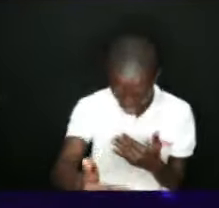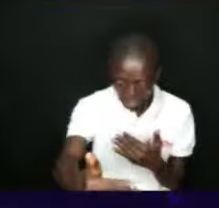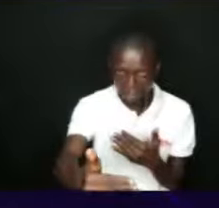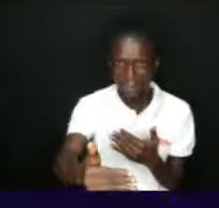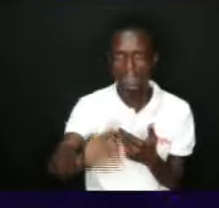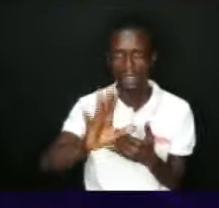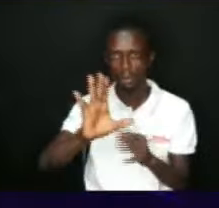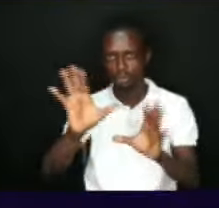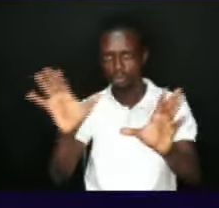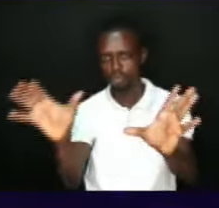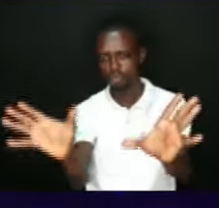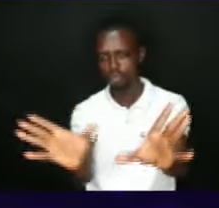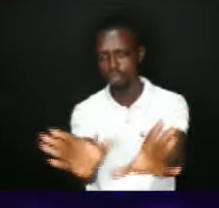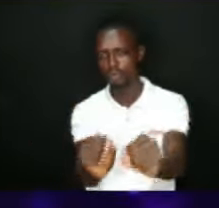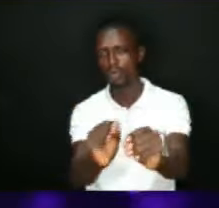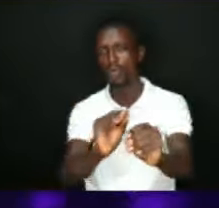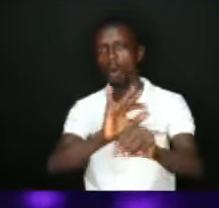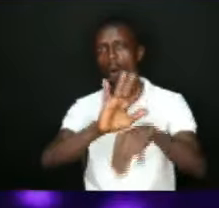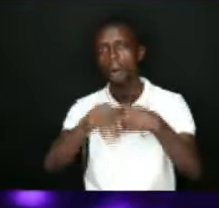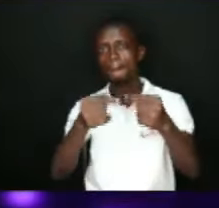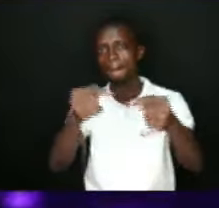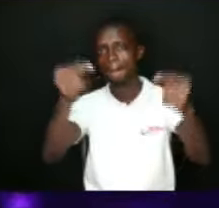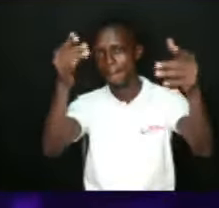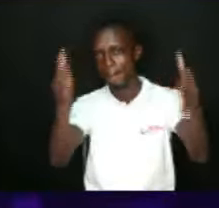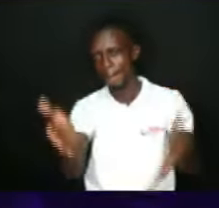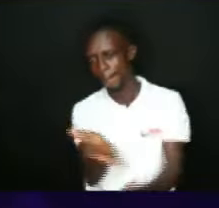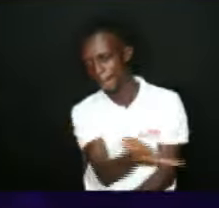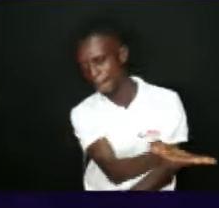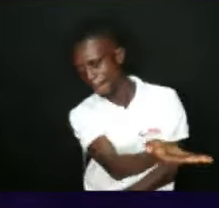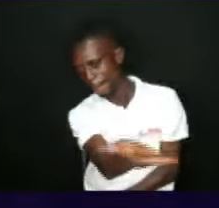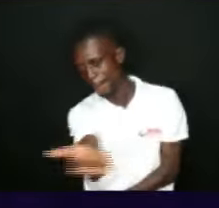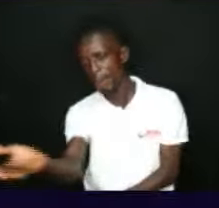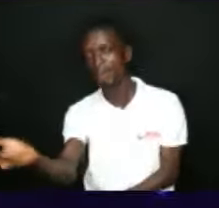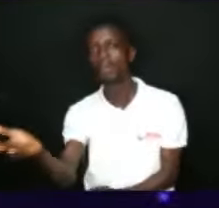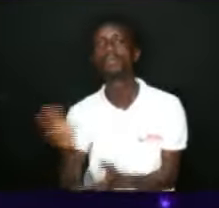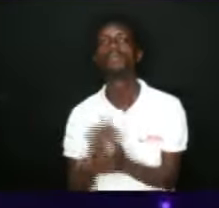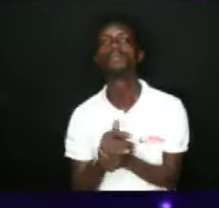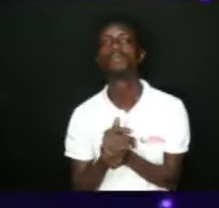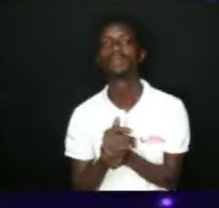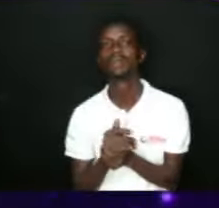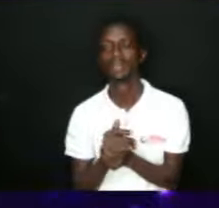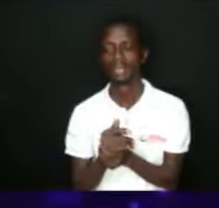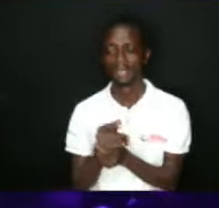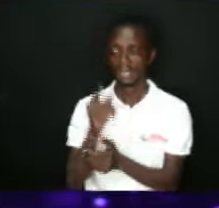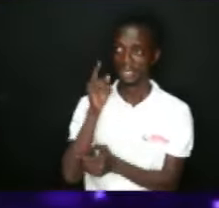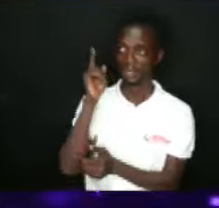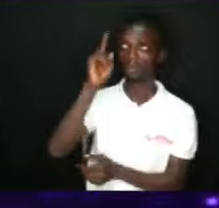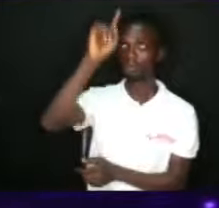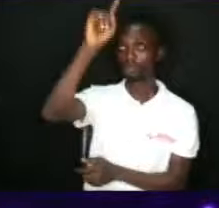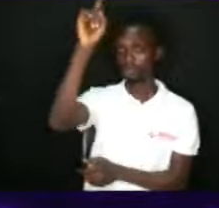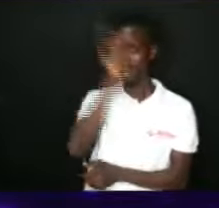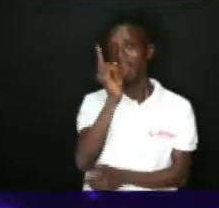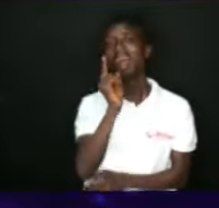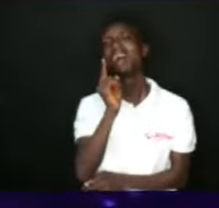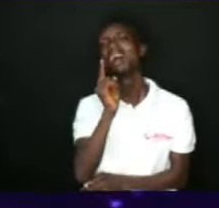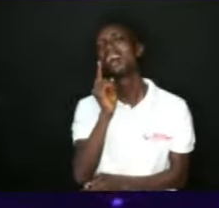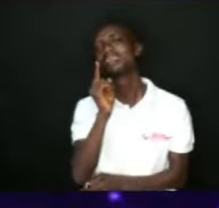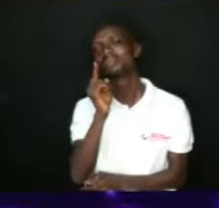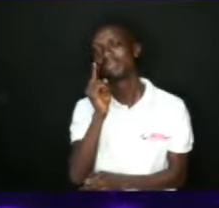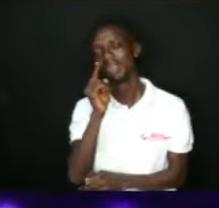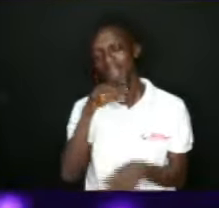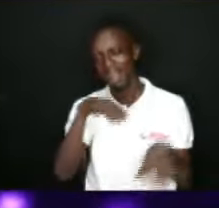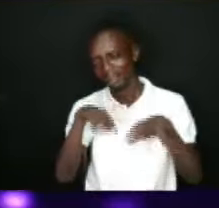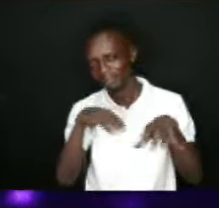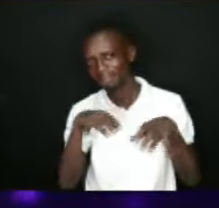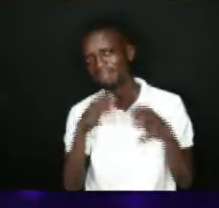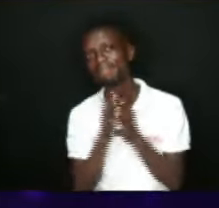and consumes his foes on every side. His lightning lights up the